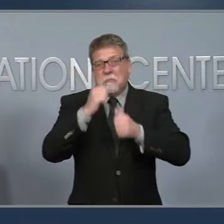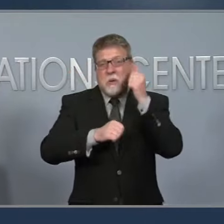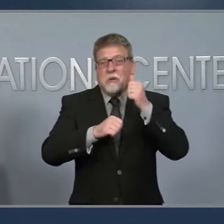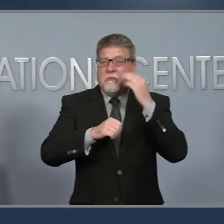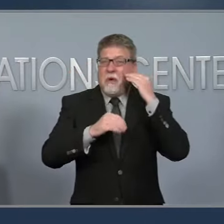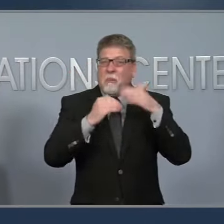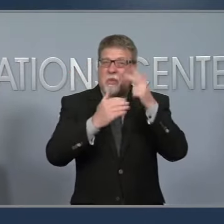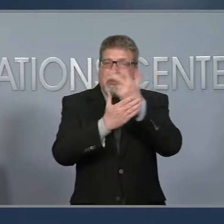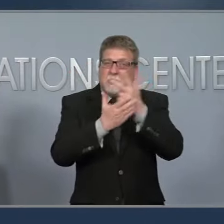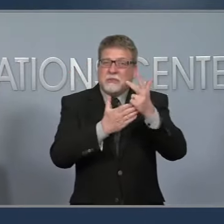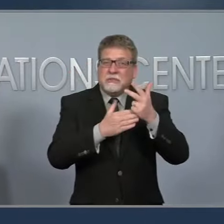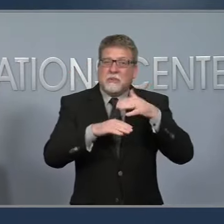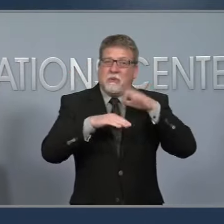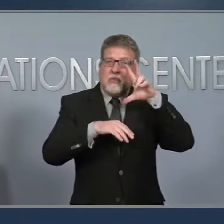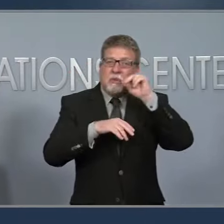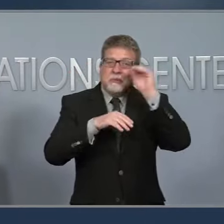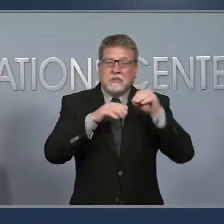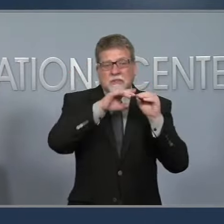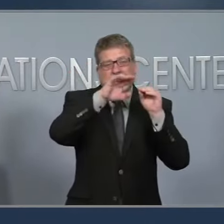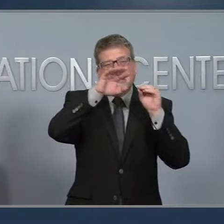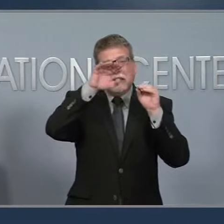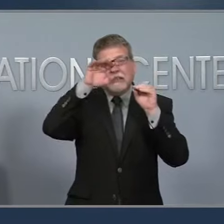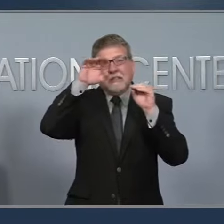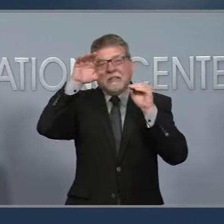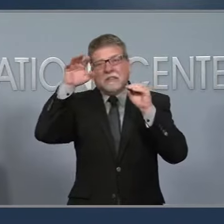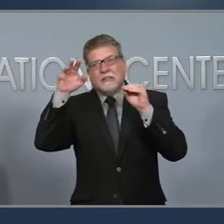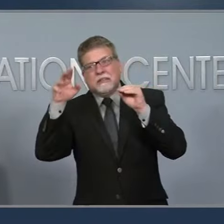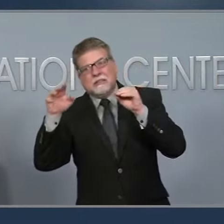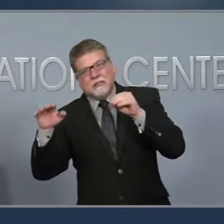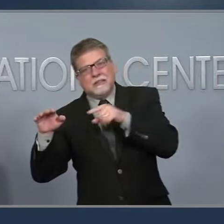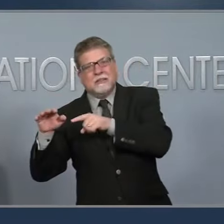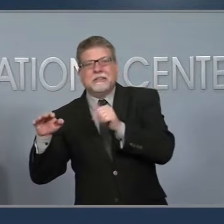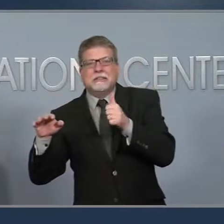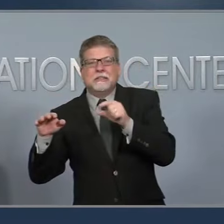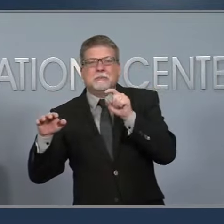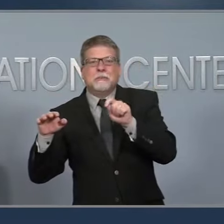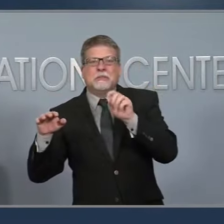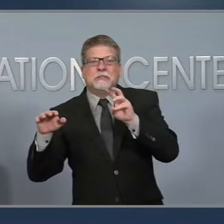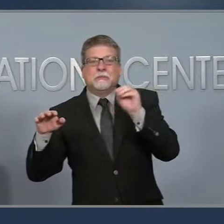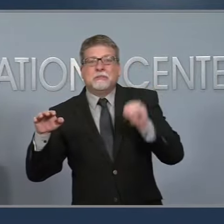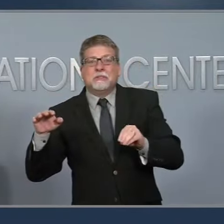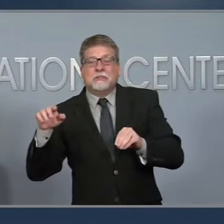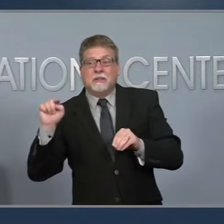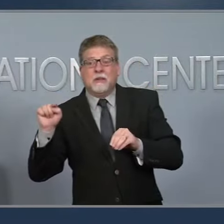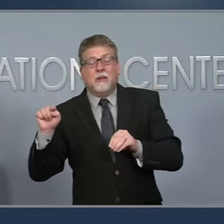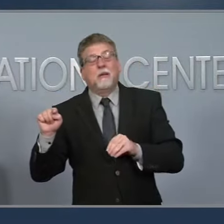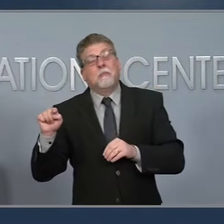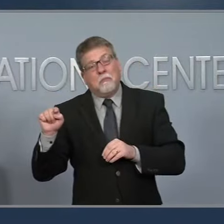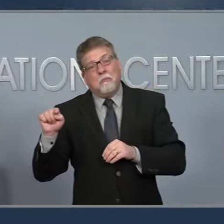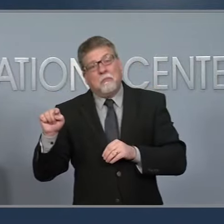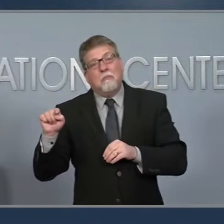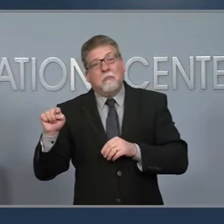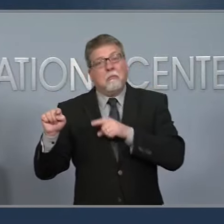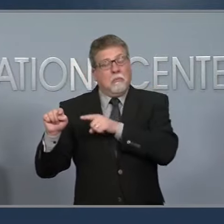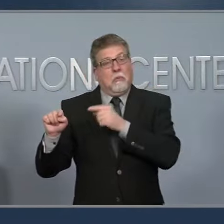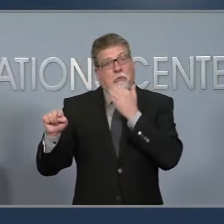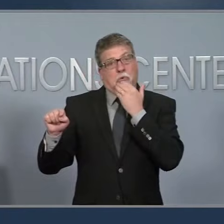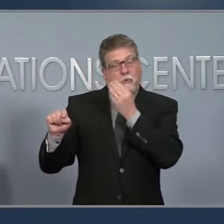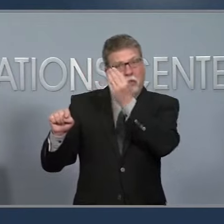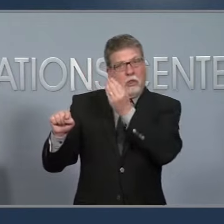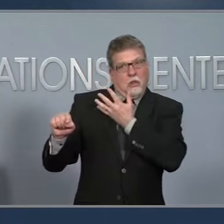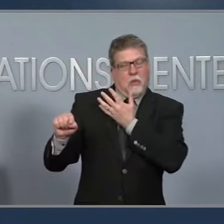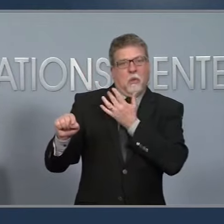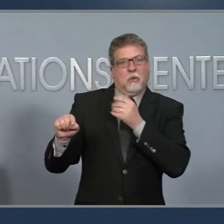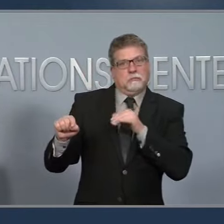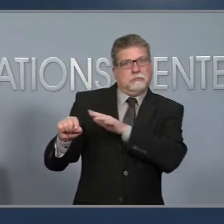for almost 3 weeks, before declining to now 10.6%. While we can get important trend information from this